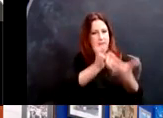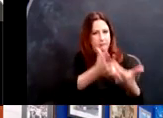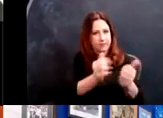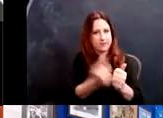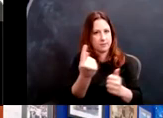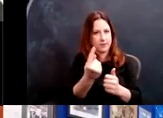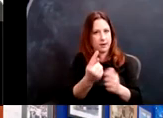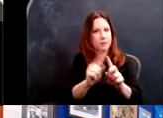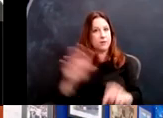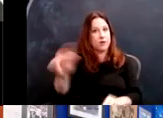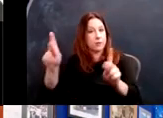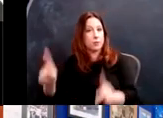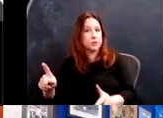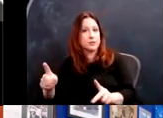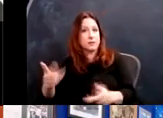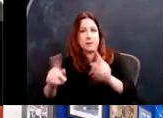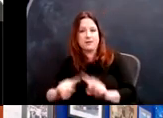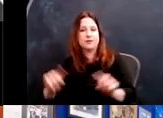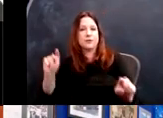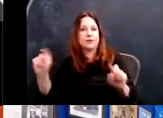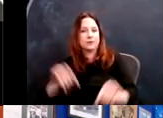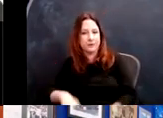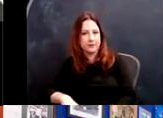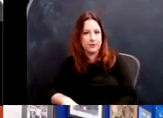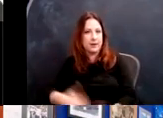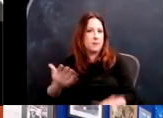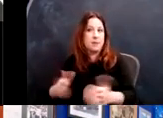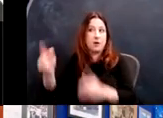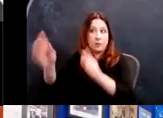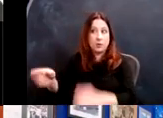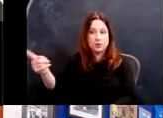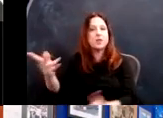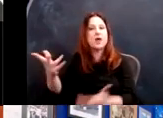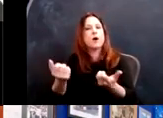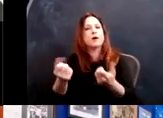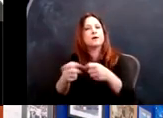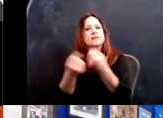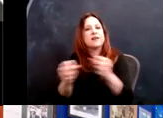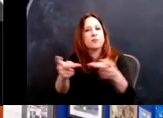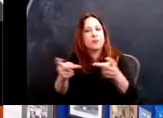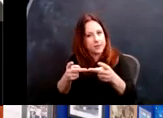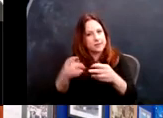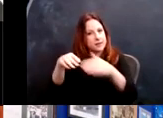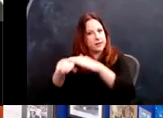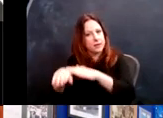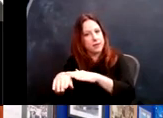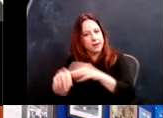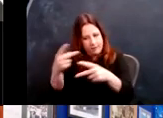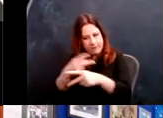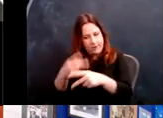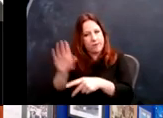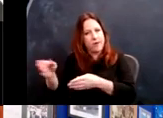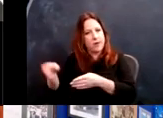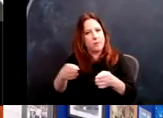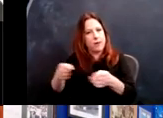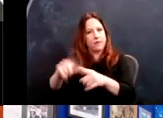For somebody else, they may just want a place where they can come and they can feel safe, where they can find a pathway to recovery. They may not know